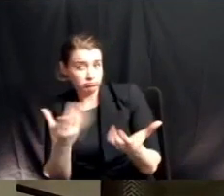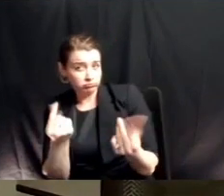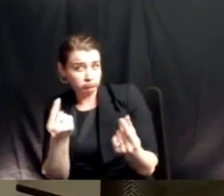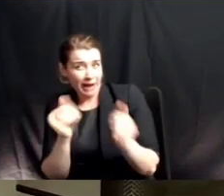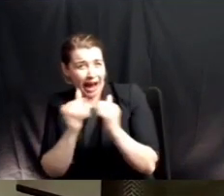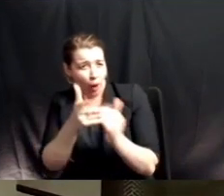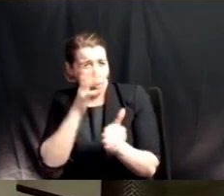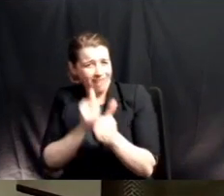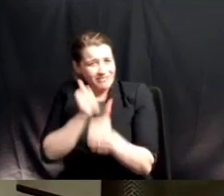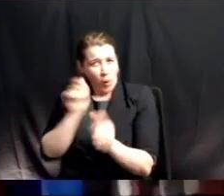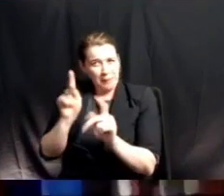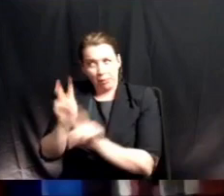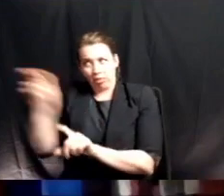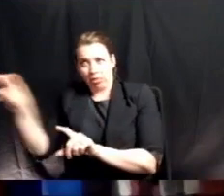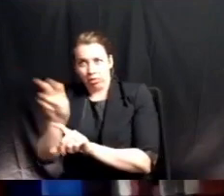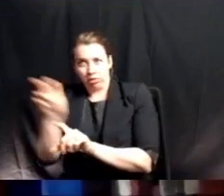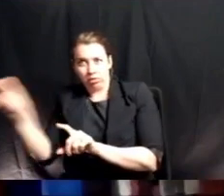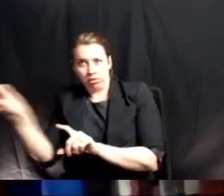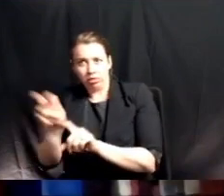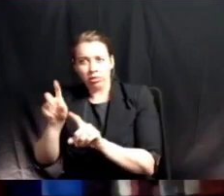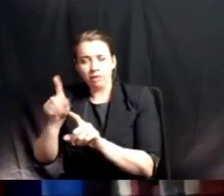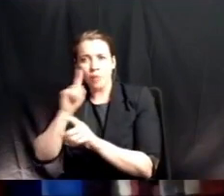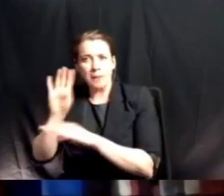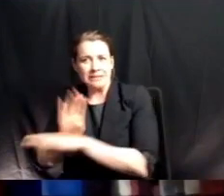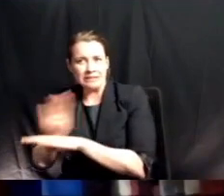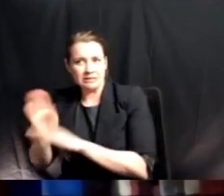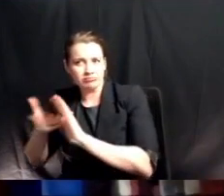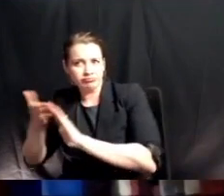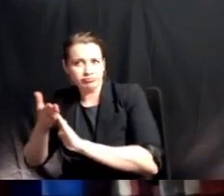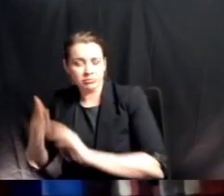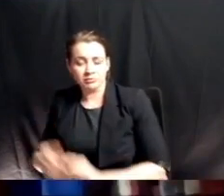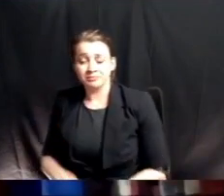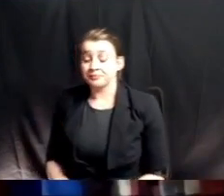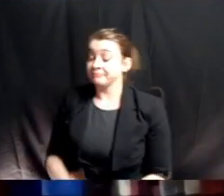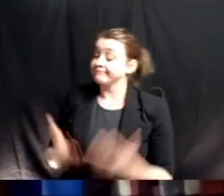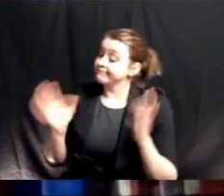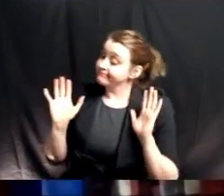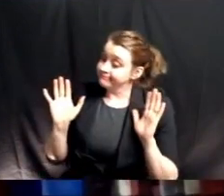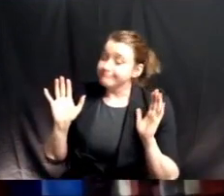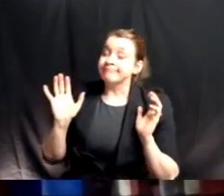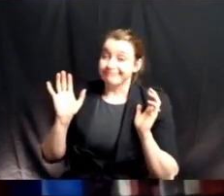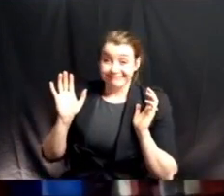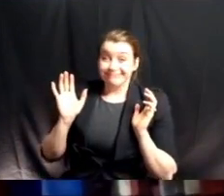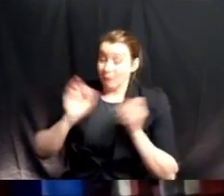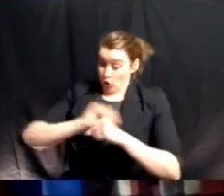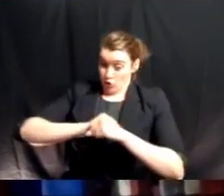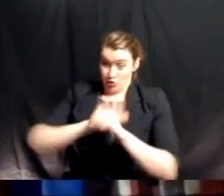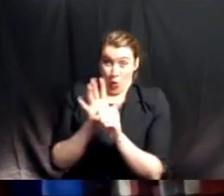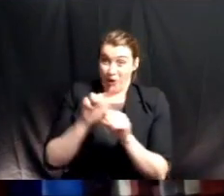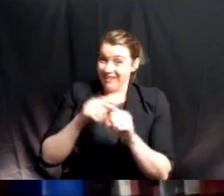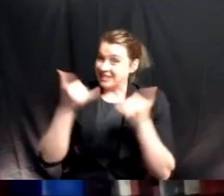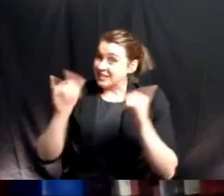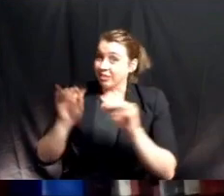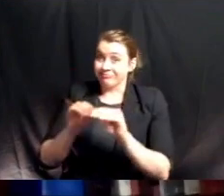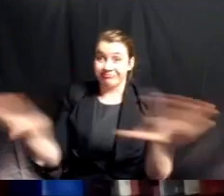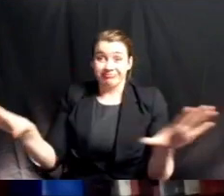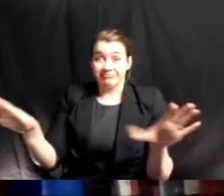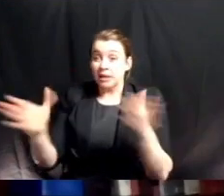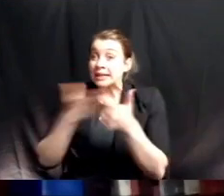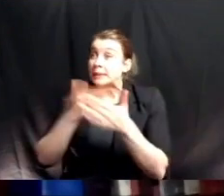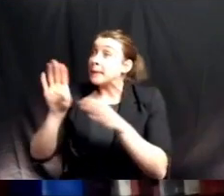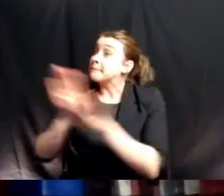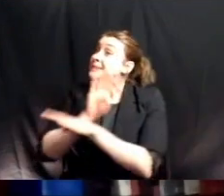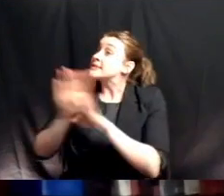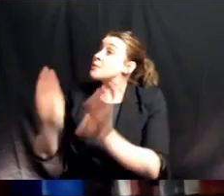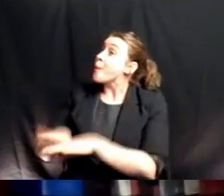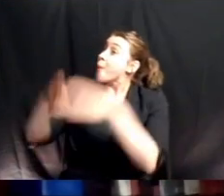On the latter question, I would just remind people that the virus is out there. Just because people opened doesn't mean that they don't run the